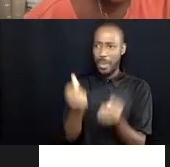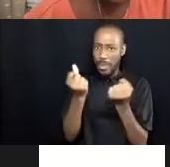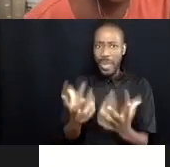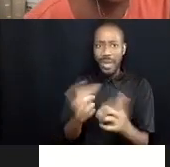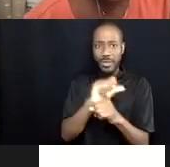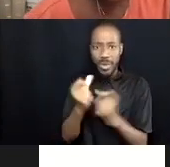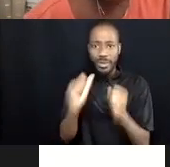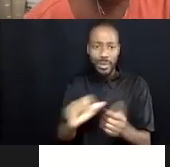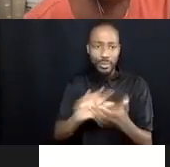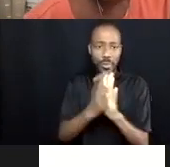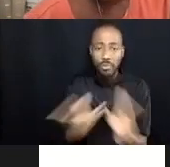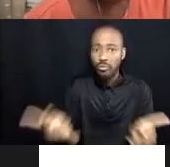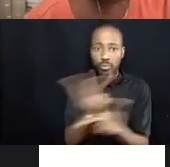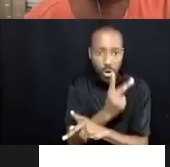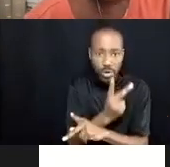I'm sorry.